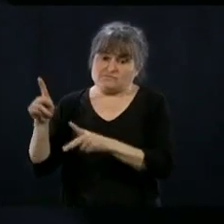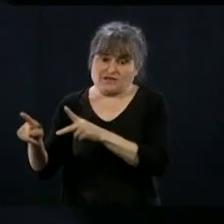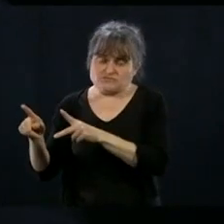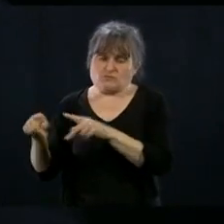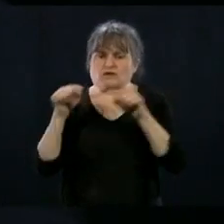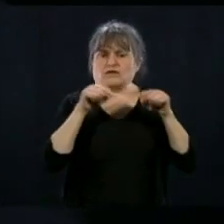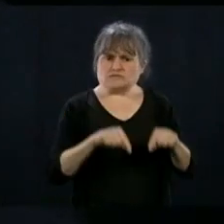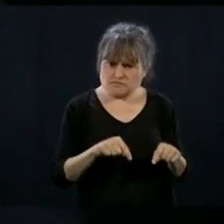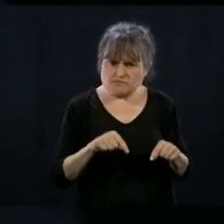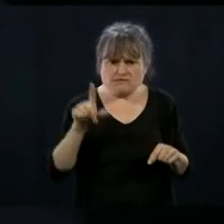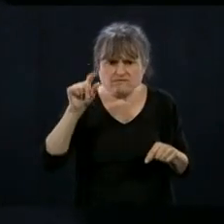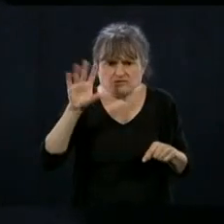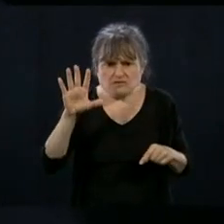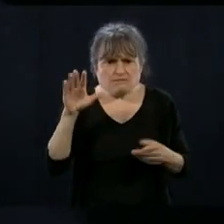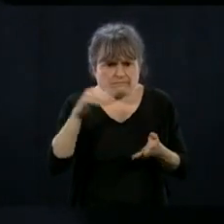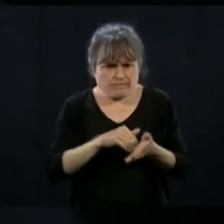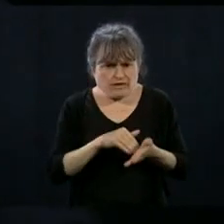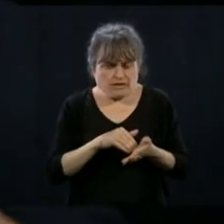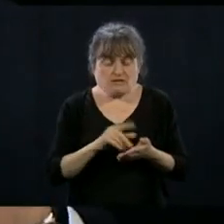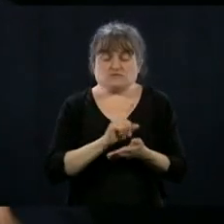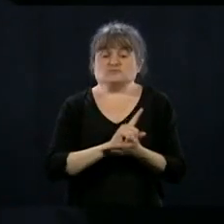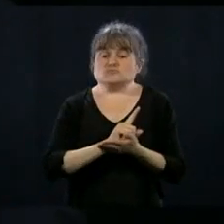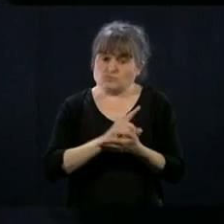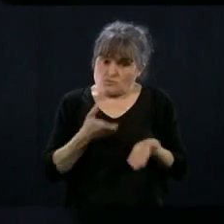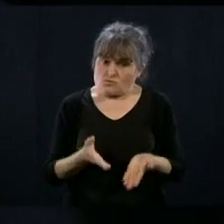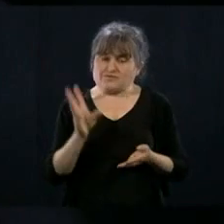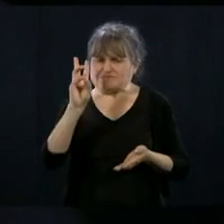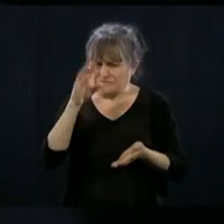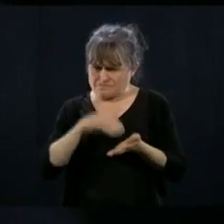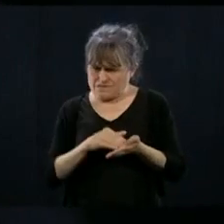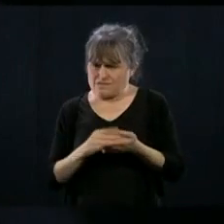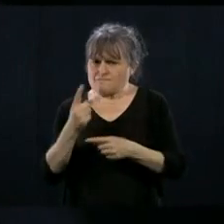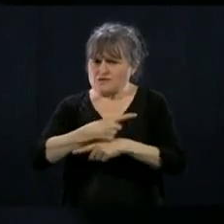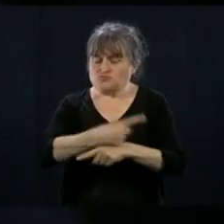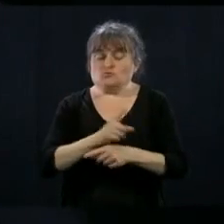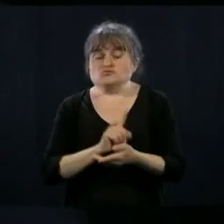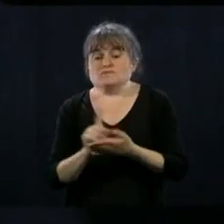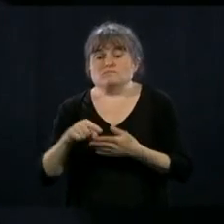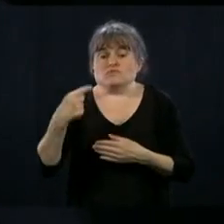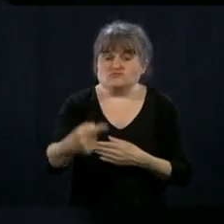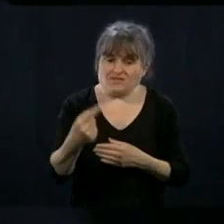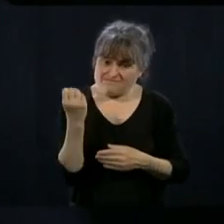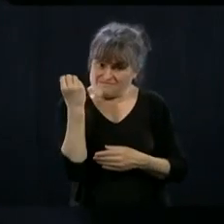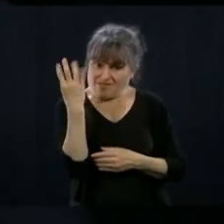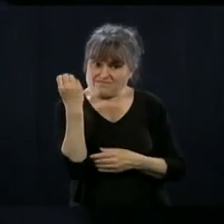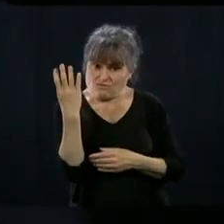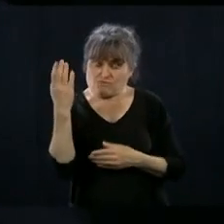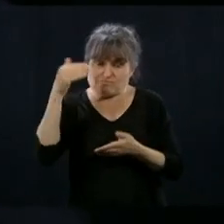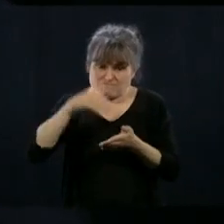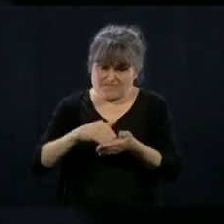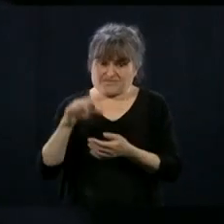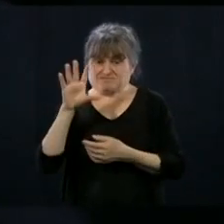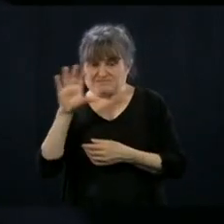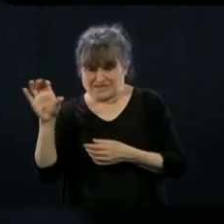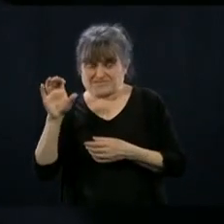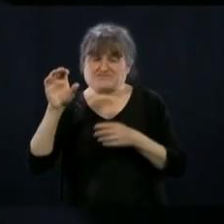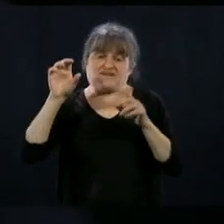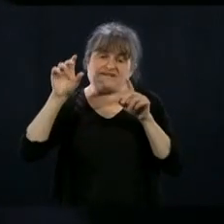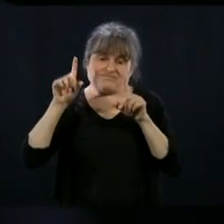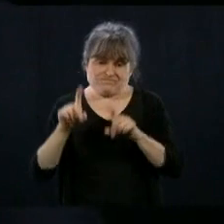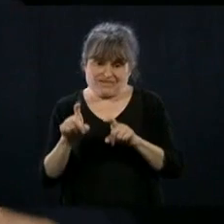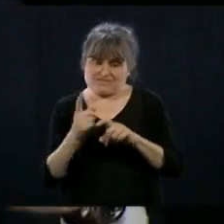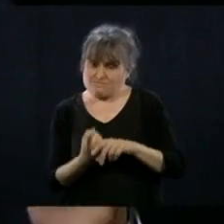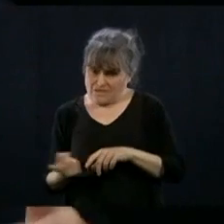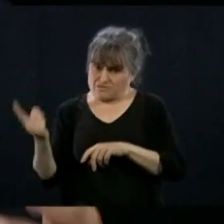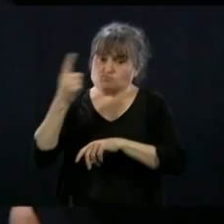or what we are planning on, right now we're doing about 6,000 tests per day. But as of next week, we'll be going to 14,500 tests